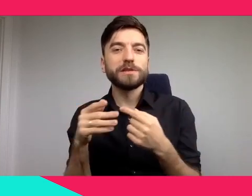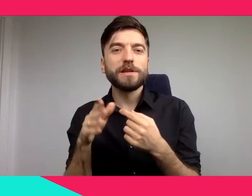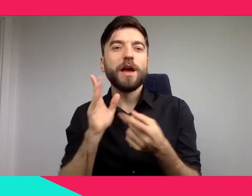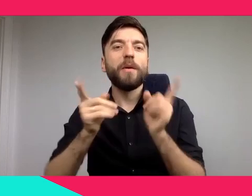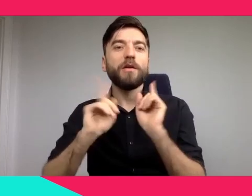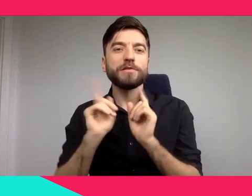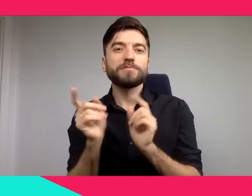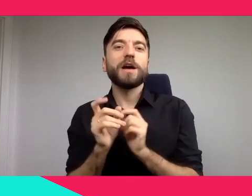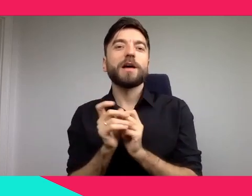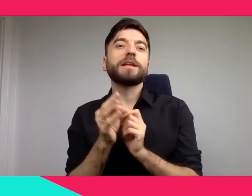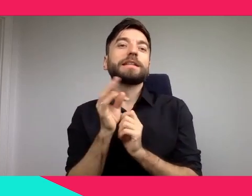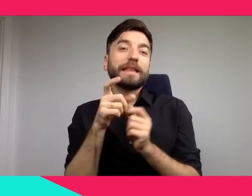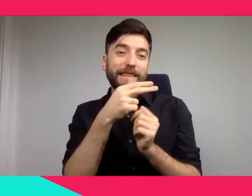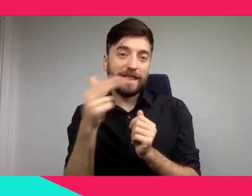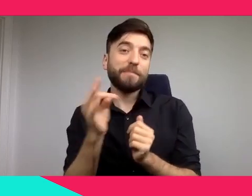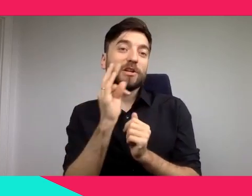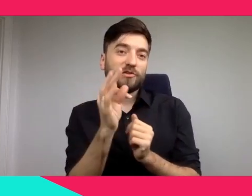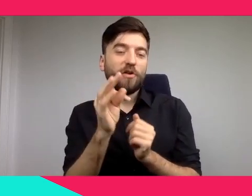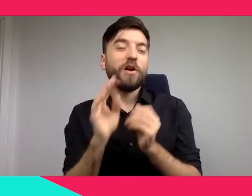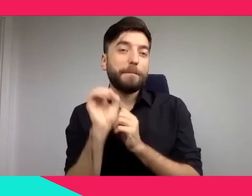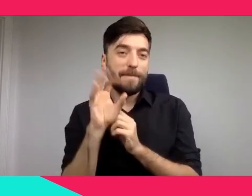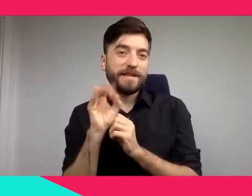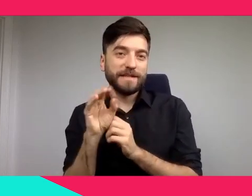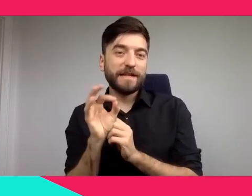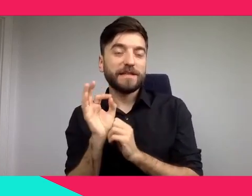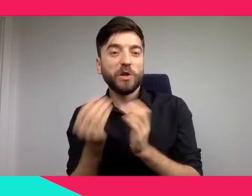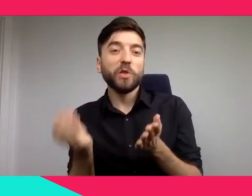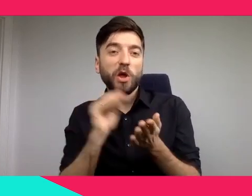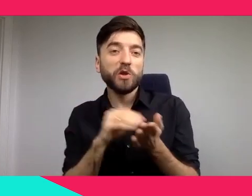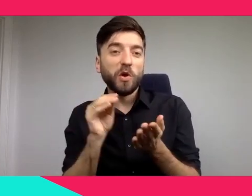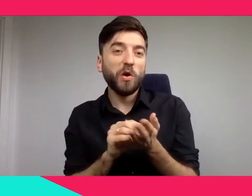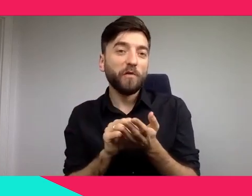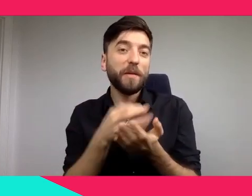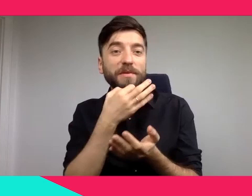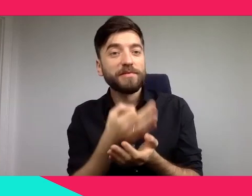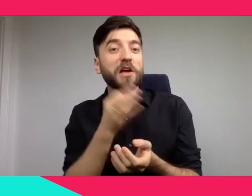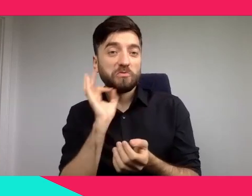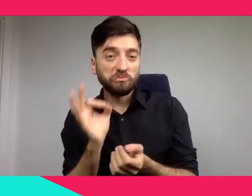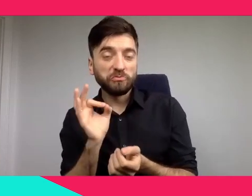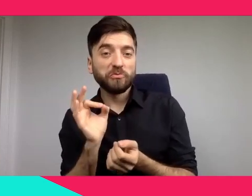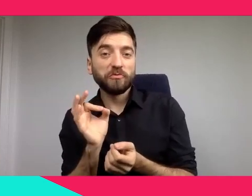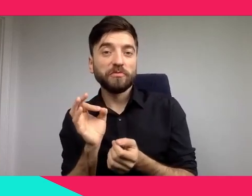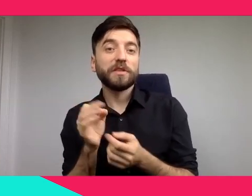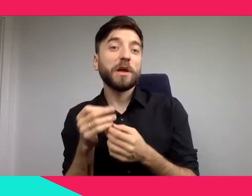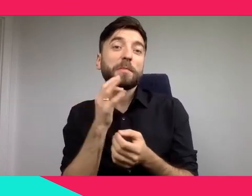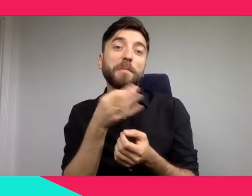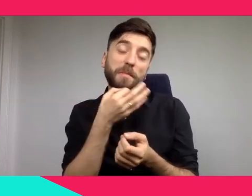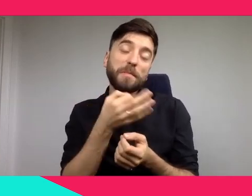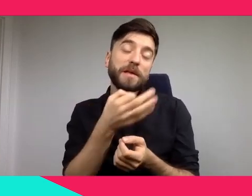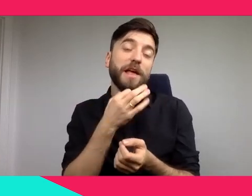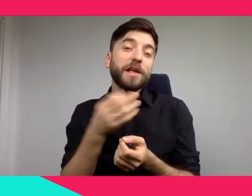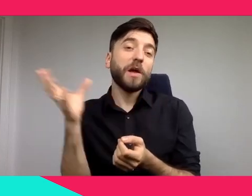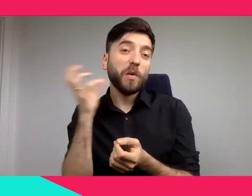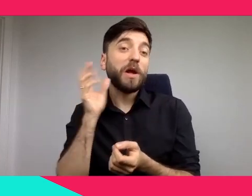can invite our audience to ask questions. So please, everybody, keep your questions for the panel.